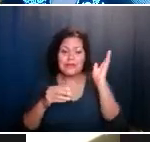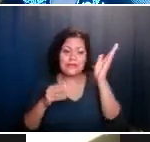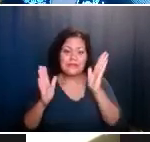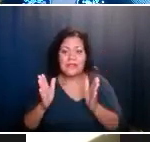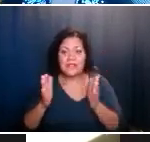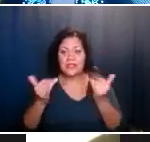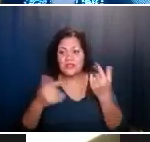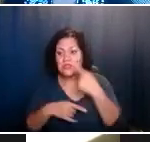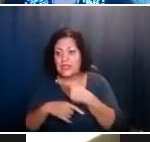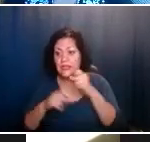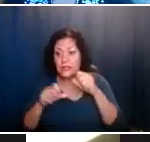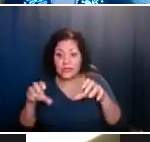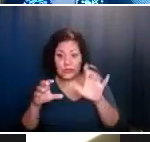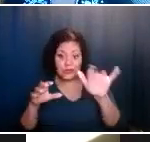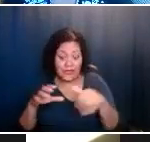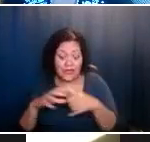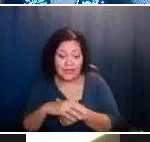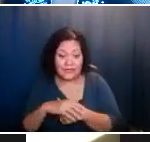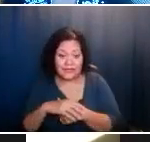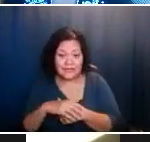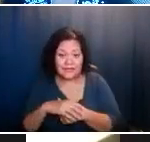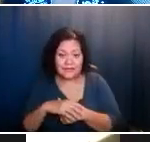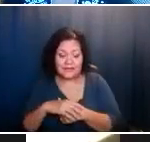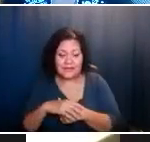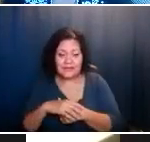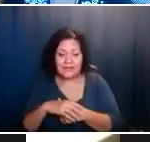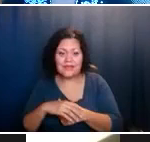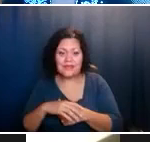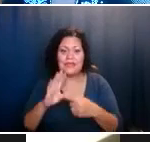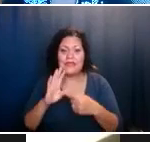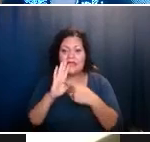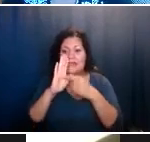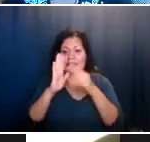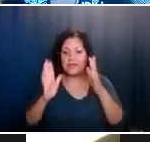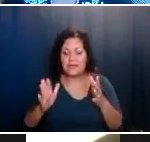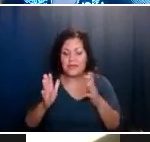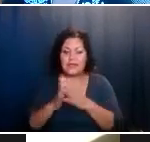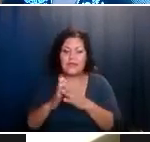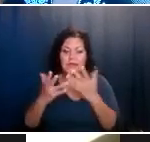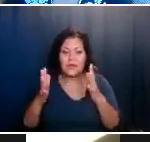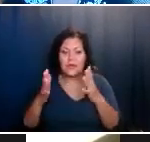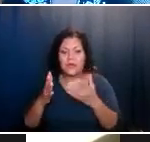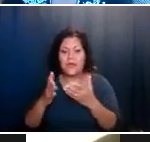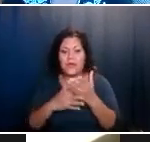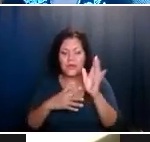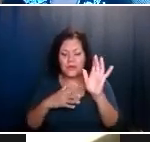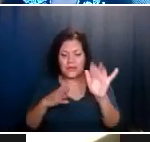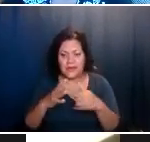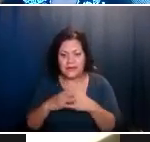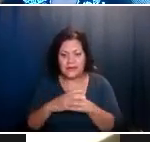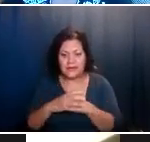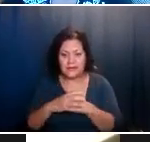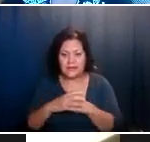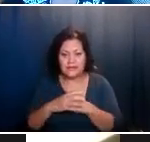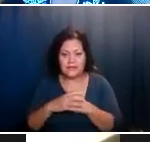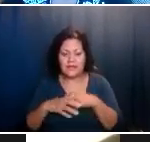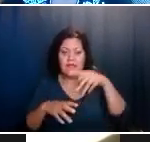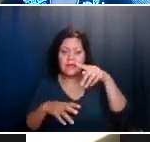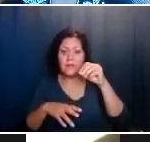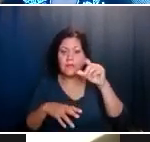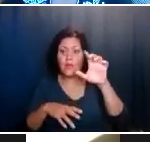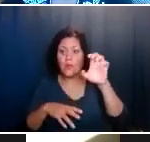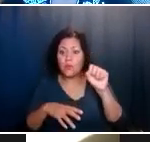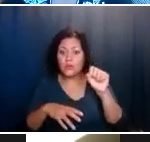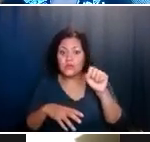that. The exhibitors, we already went through that. The polls, this is another